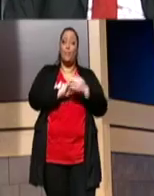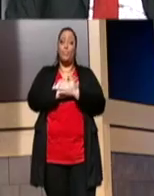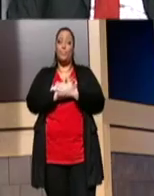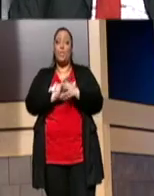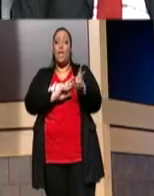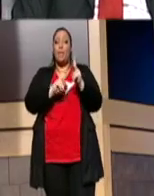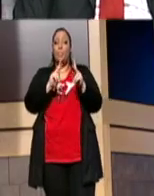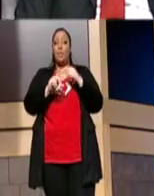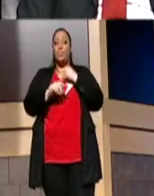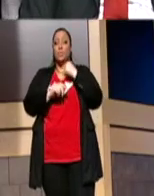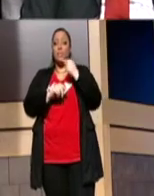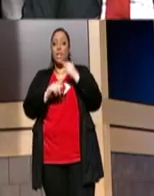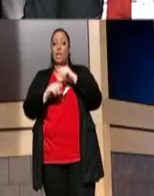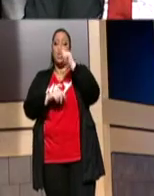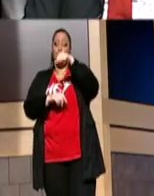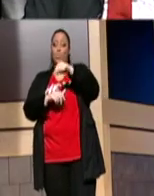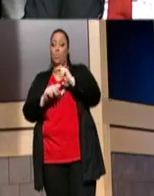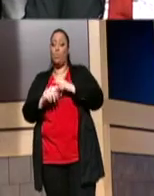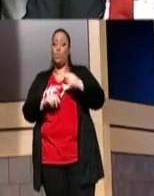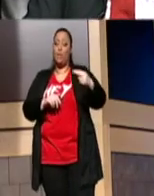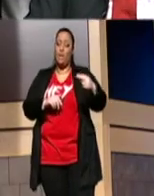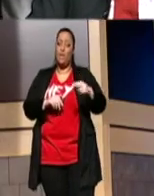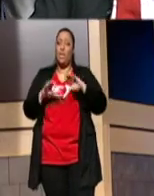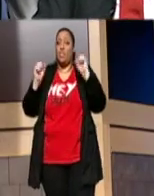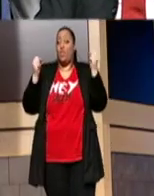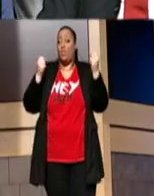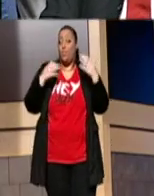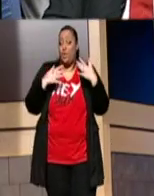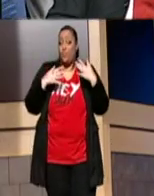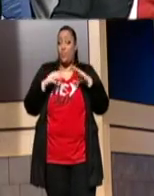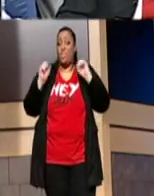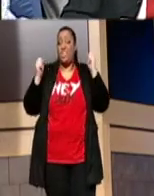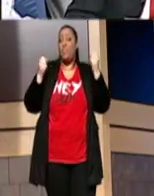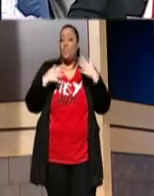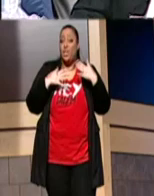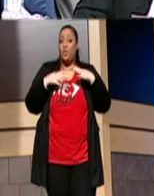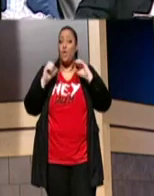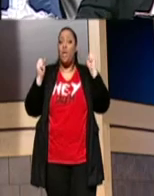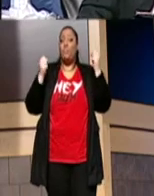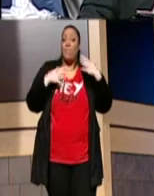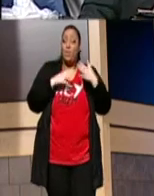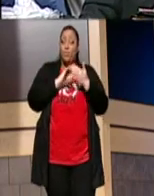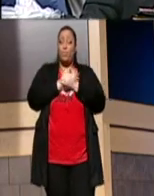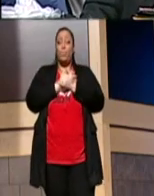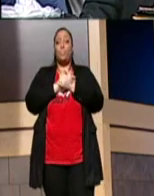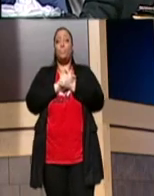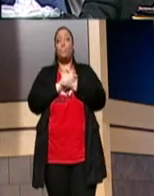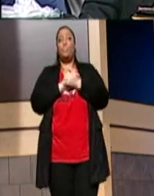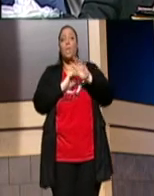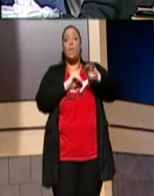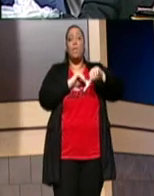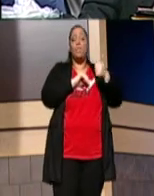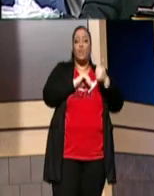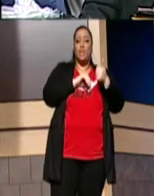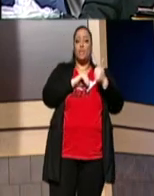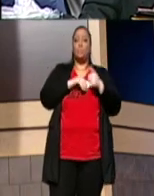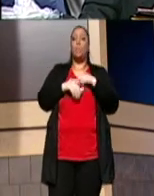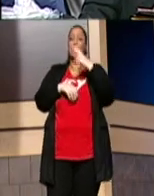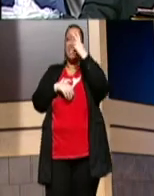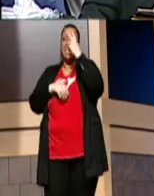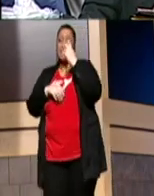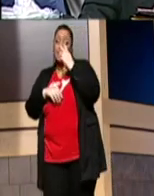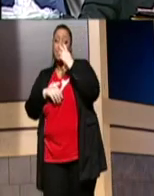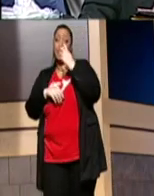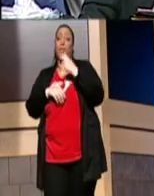And people are saying that one's going to hell, that one's going to hell. Fearful. That's my goodness. Fear. Fear. The next one is unbelief. When you